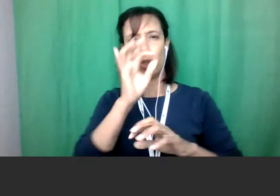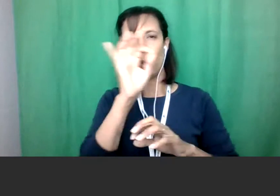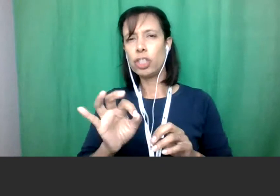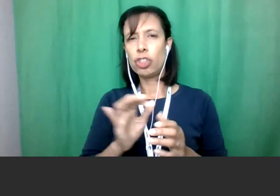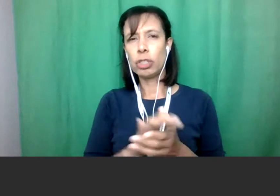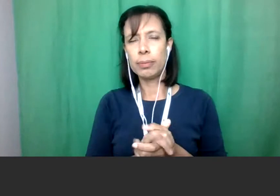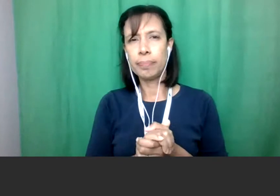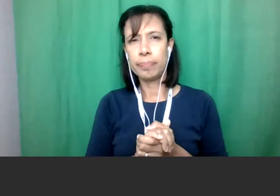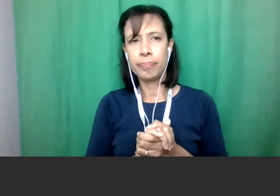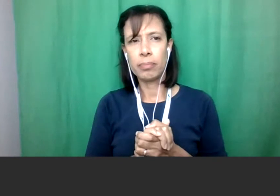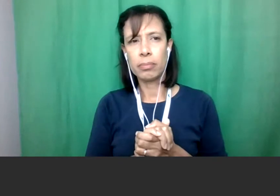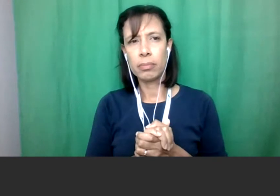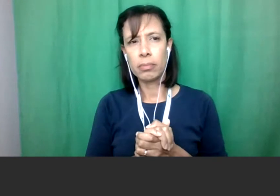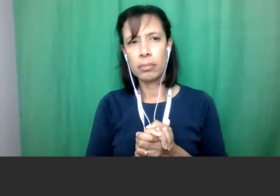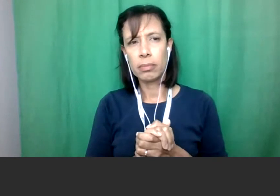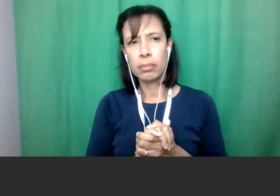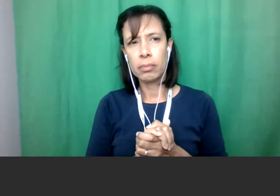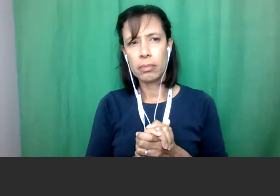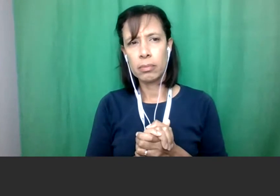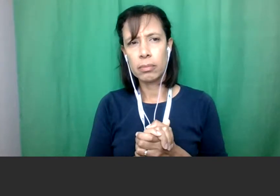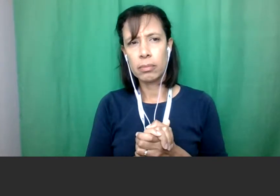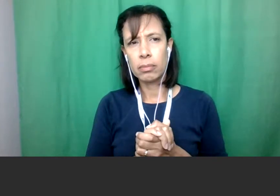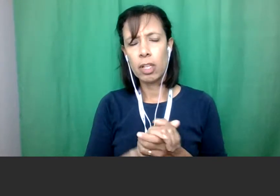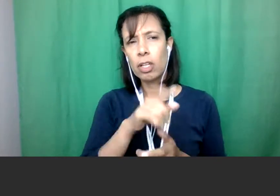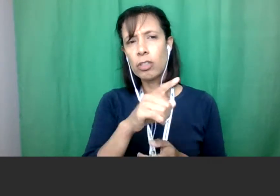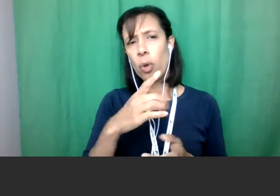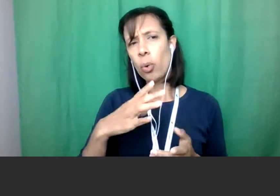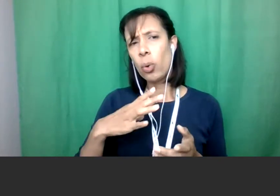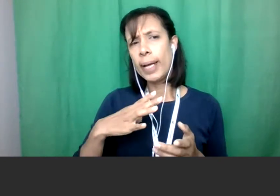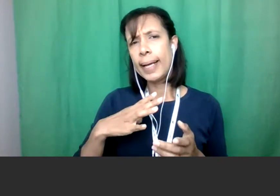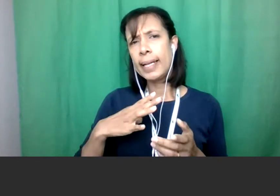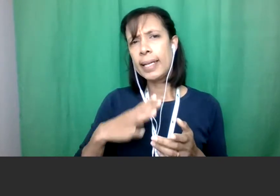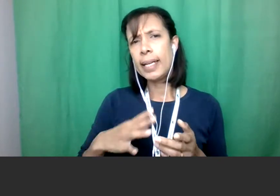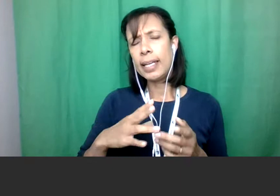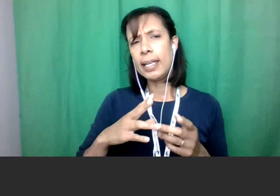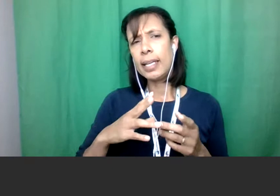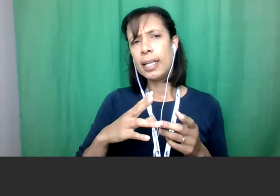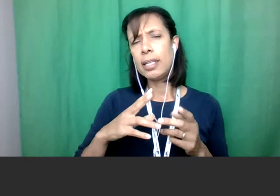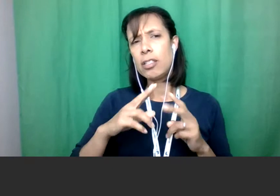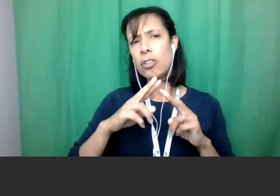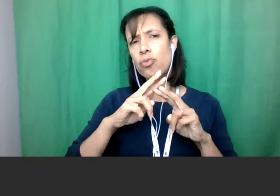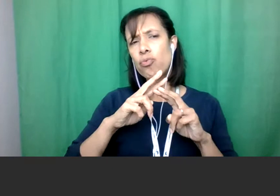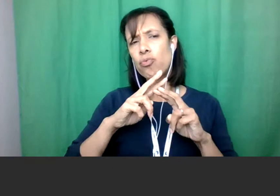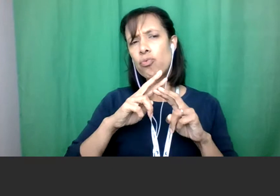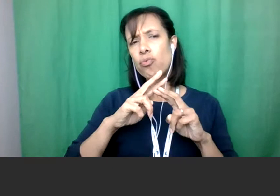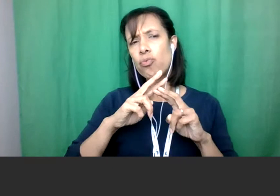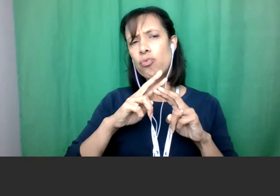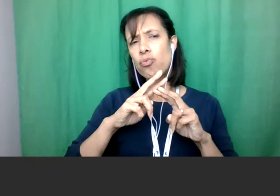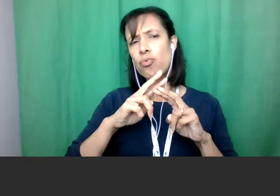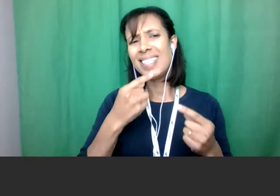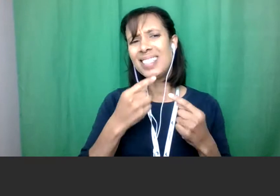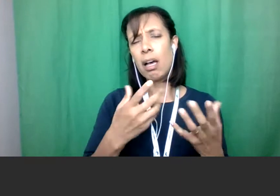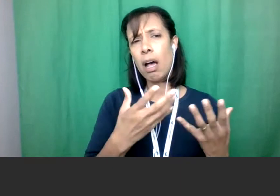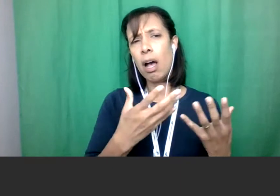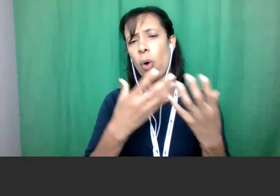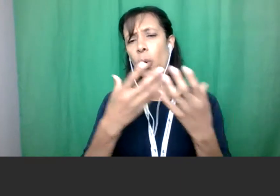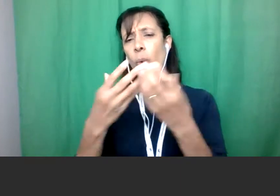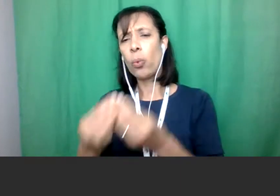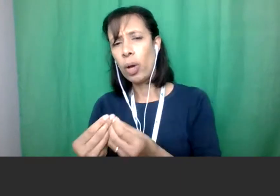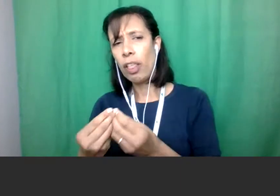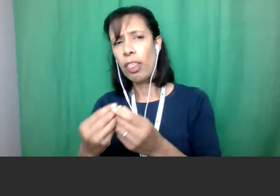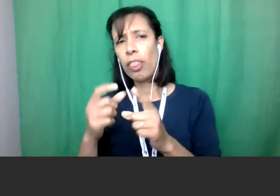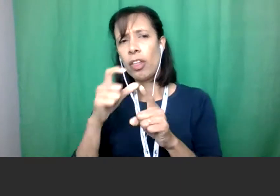Will we need to submit research data with the dissertation? You will carry out your research. I would suggest that your research data